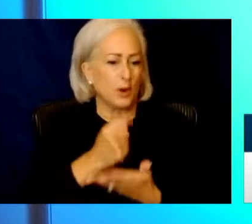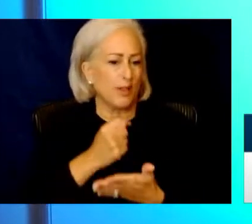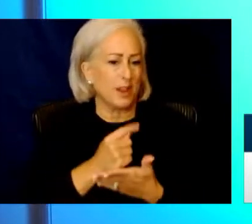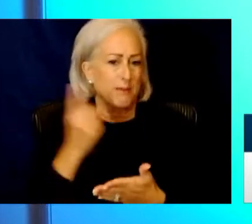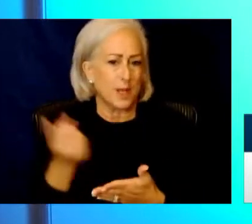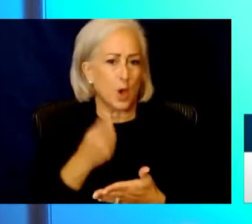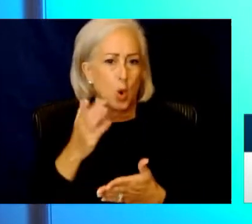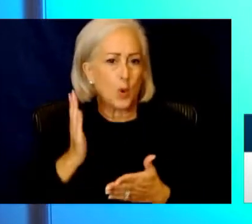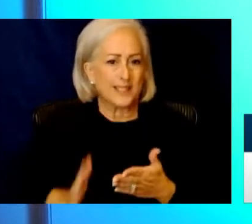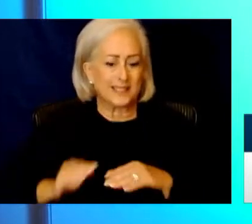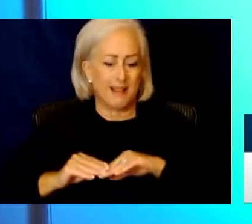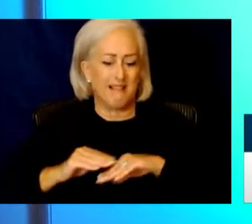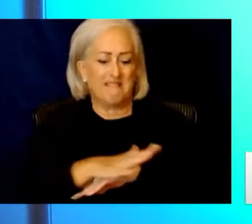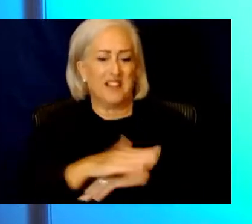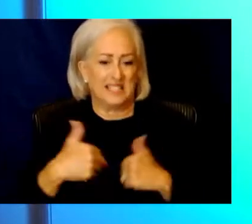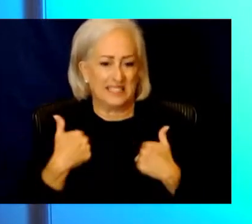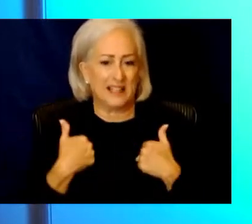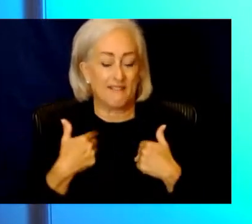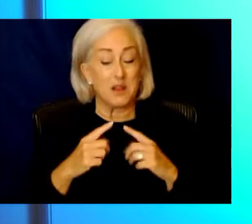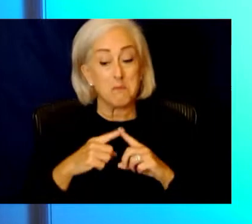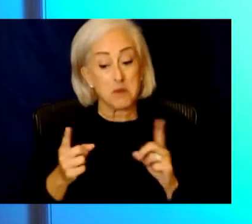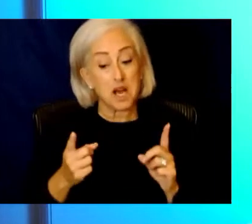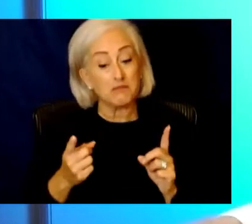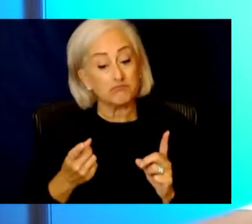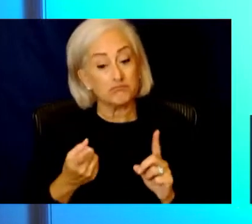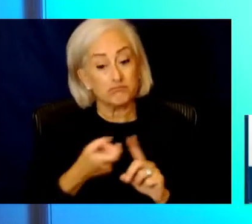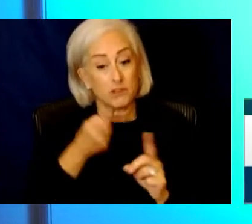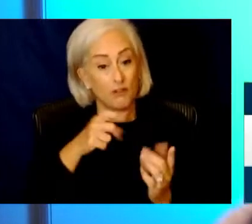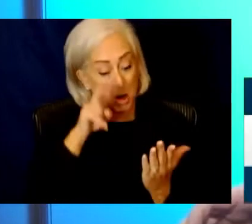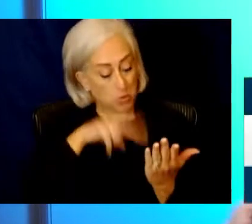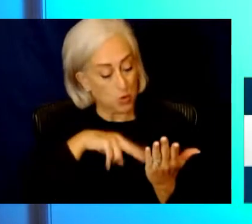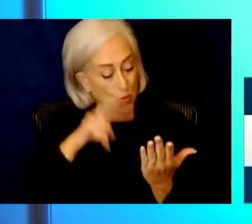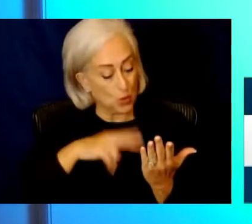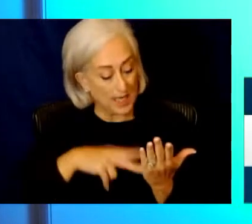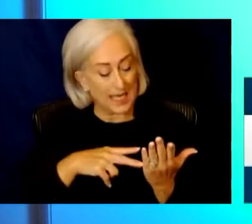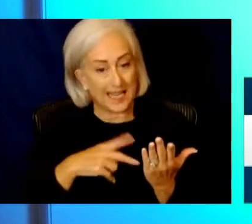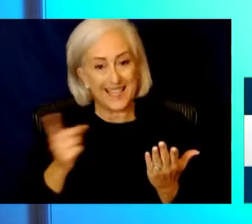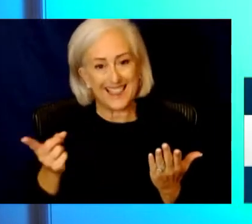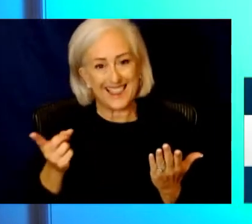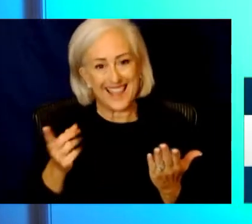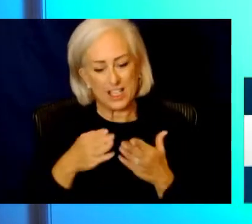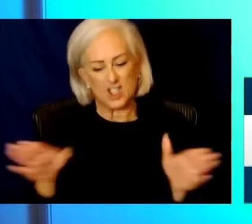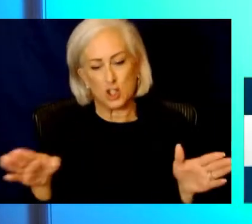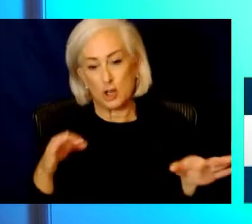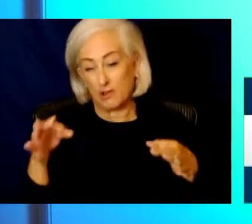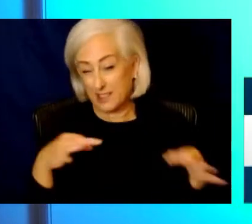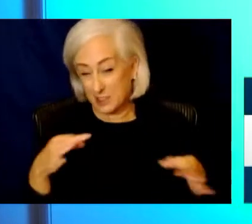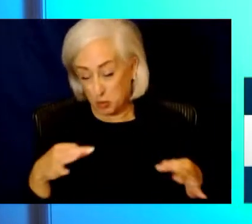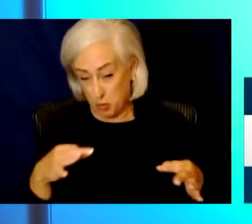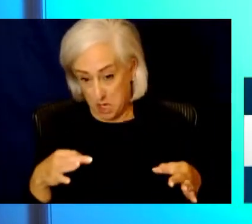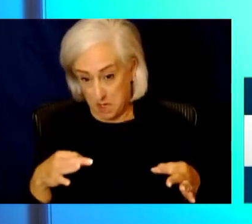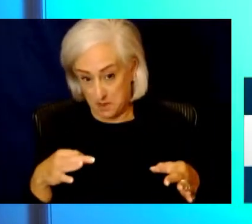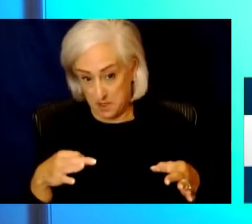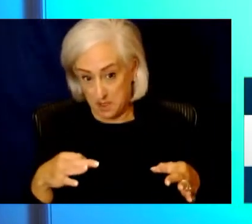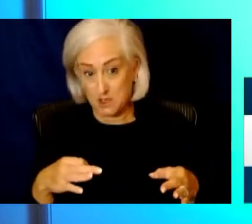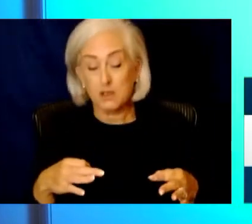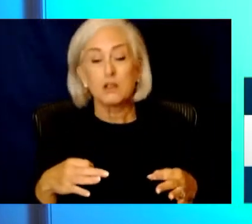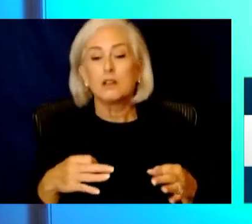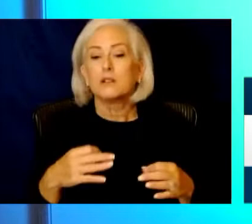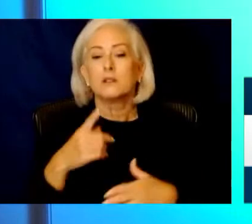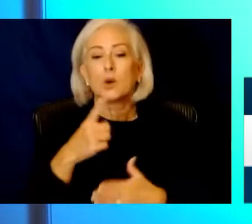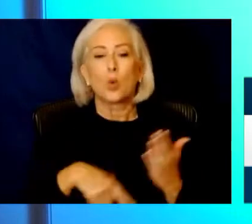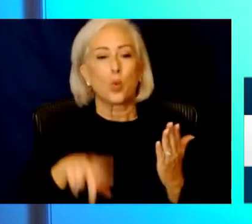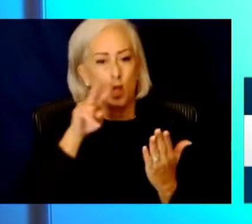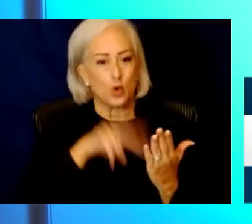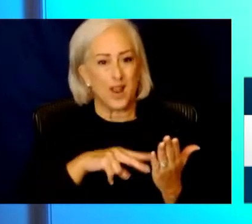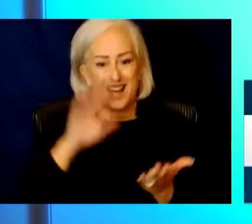But I would say from what I read, although they just described them in general, from what I read in the study, it was a lot less than what we see our